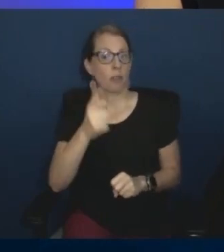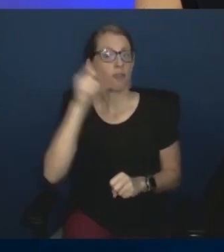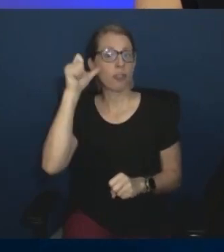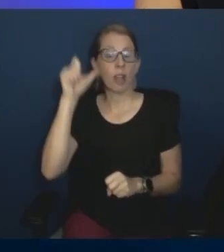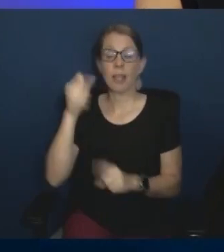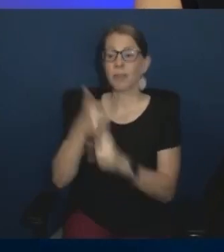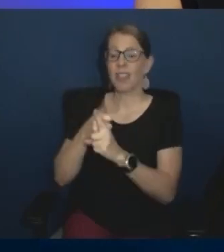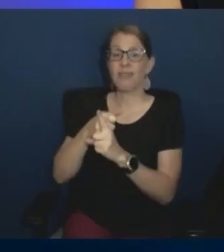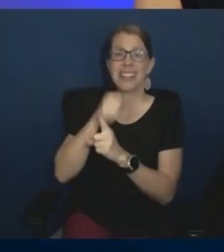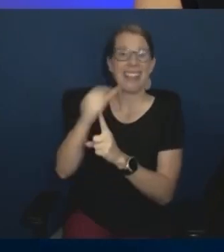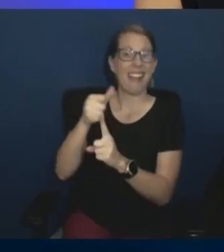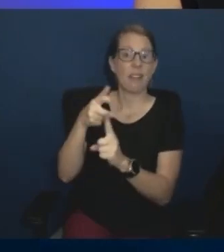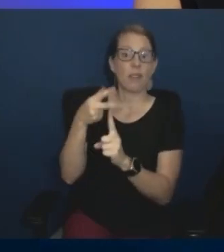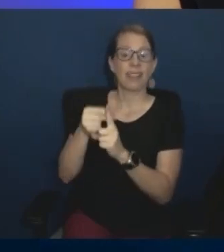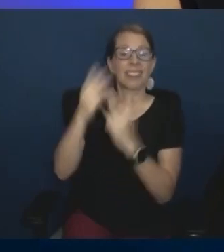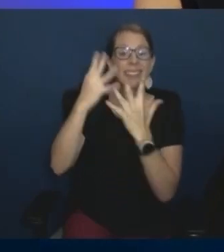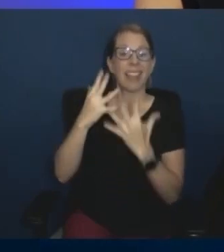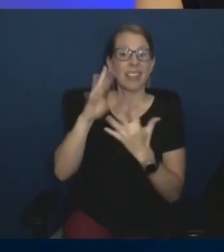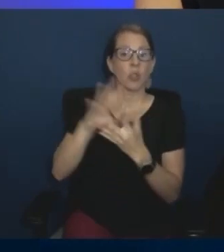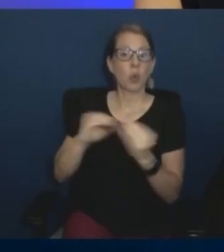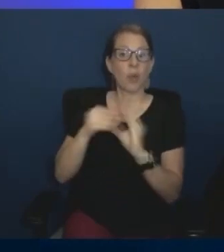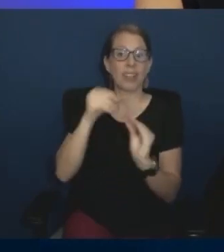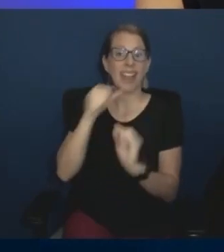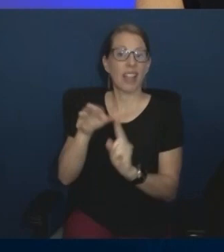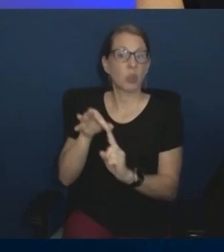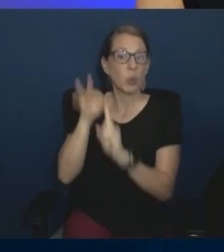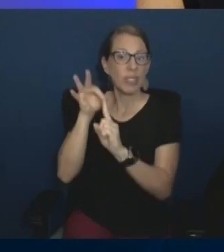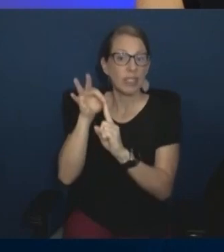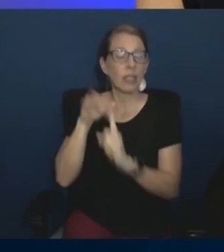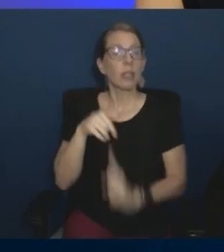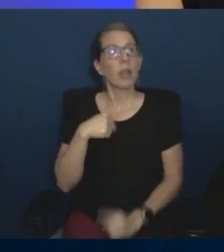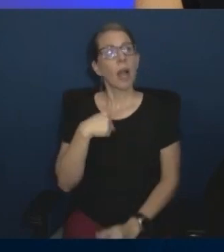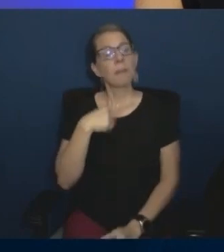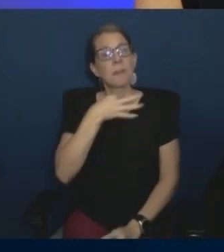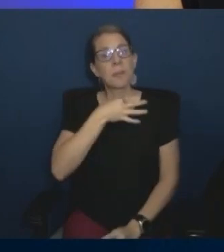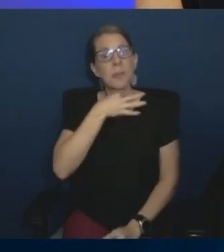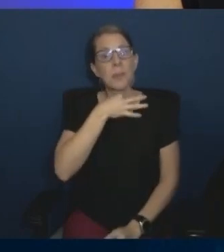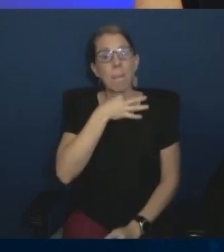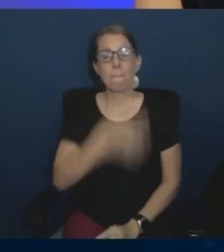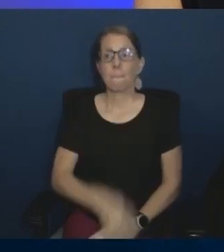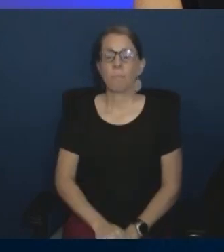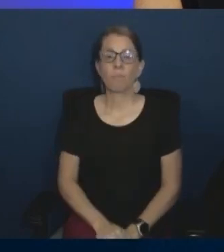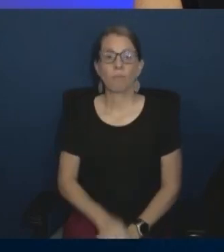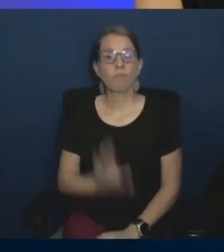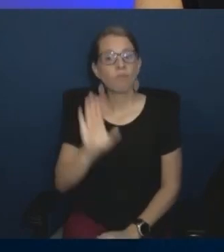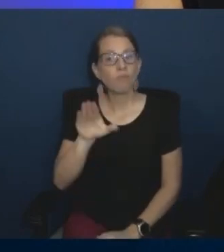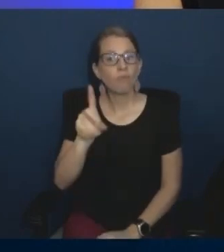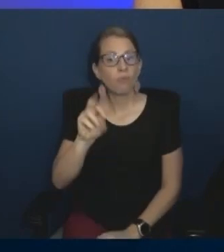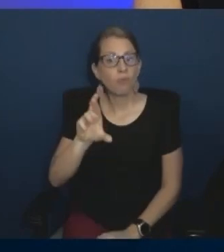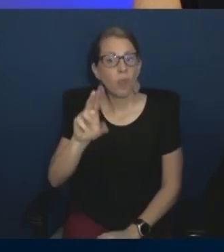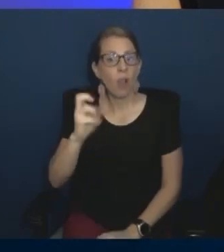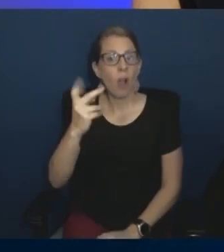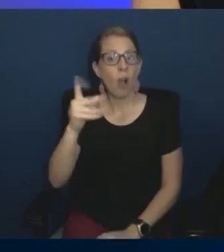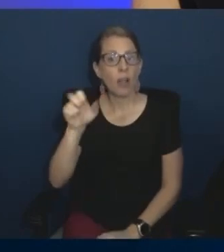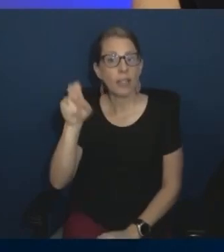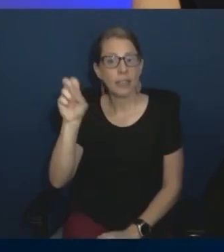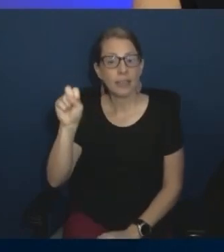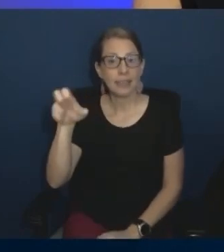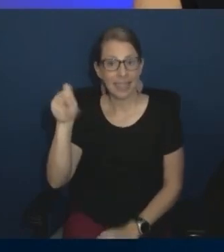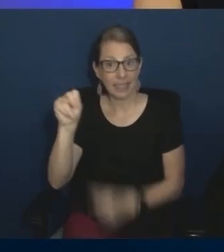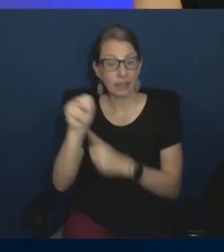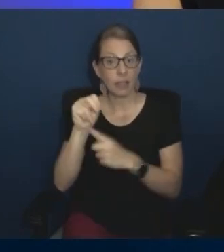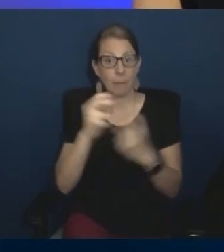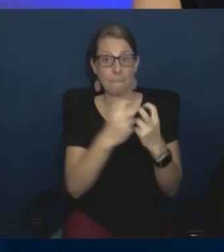but sadly, his story isn't unique. I'm curious from Dr. Hawkinson and even doctors on the panel, if they want to join